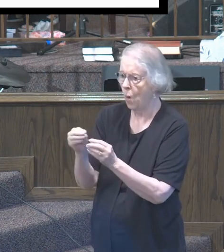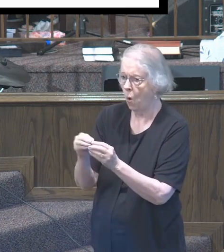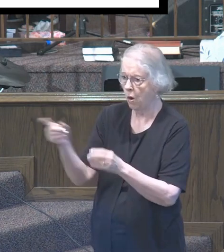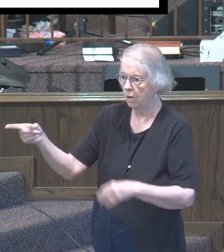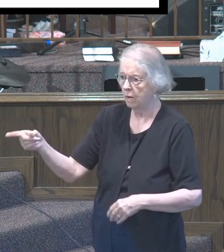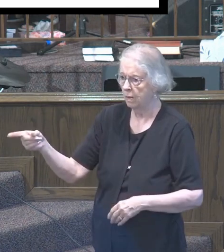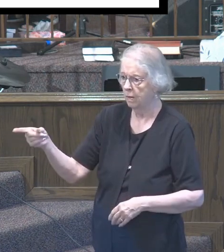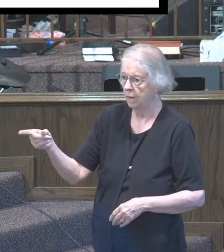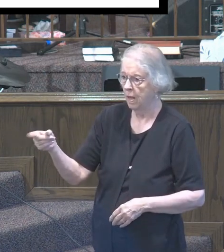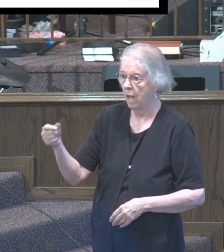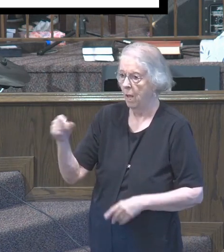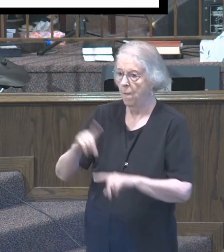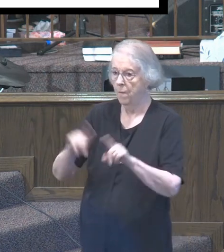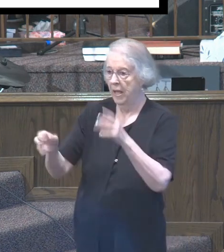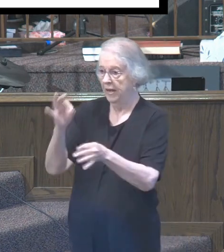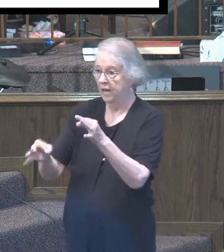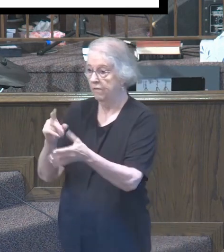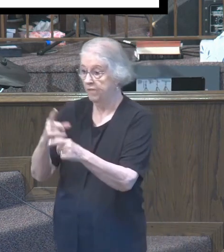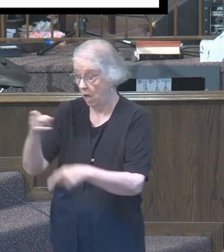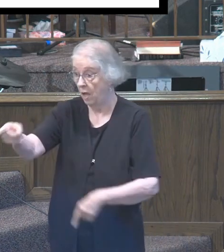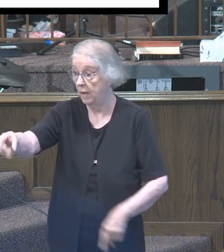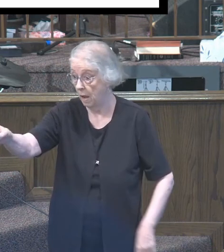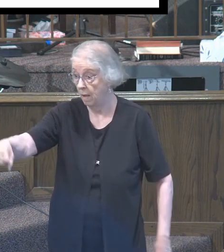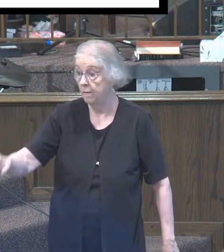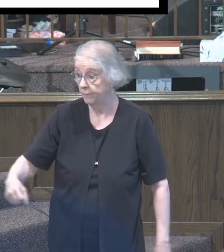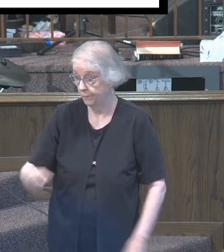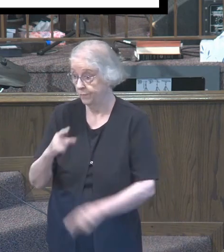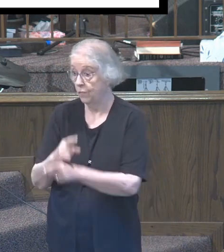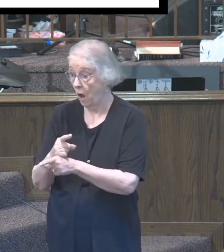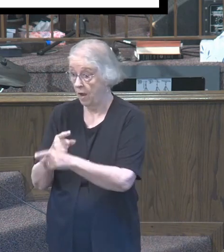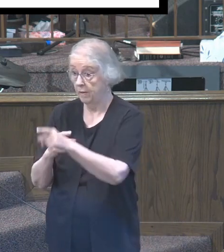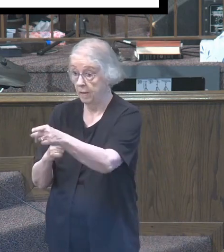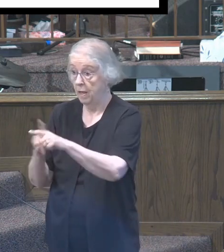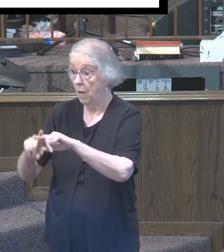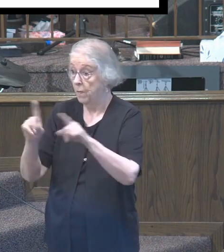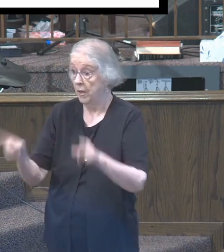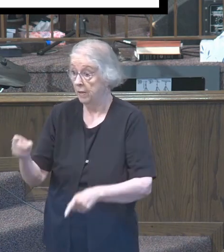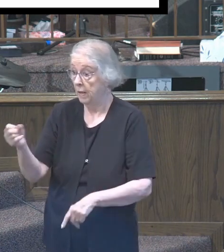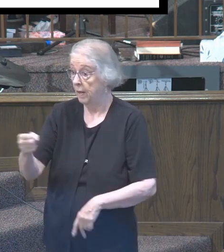super spiritual projects had everyone talking. And you know what I'm going to say?